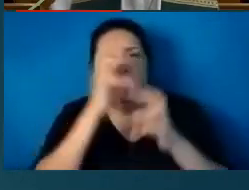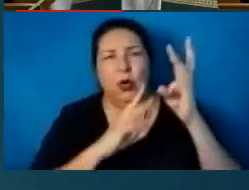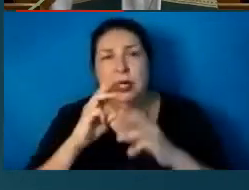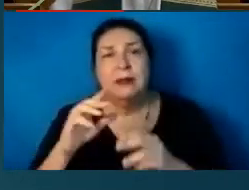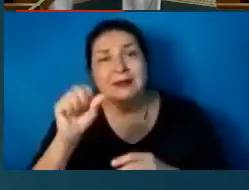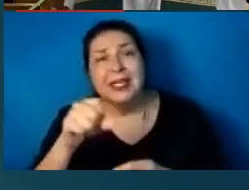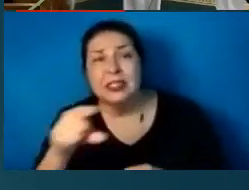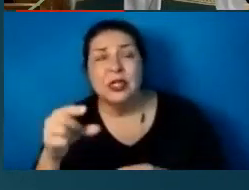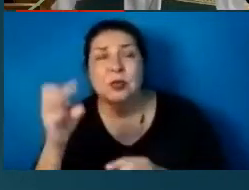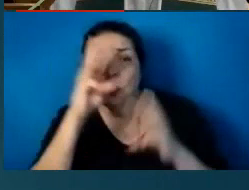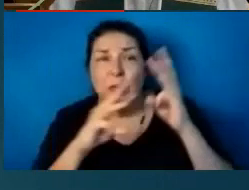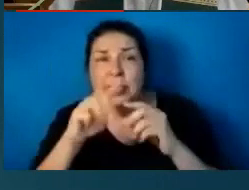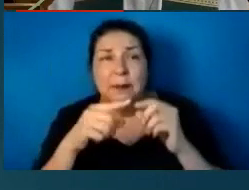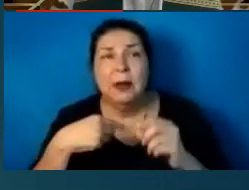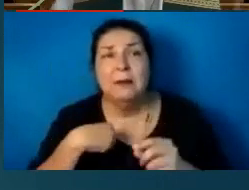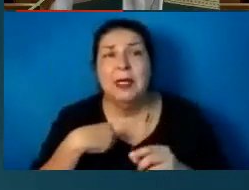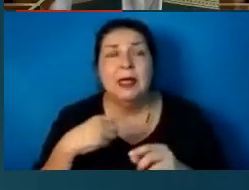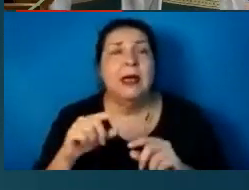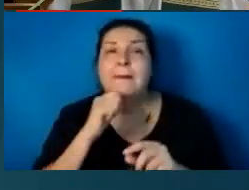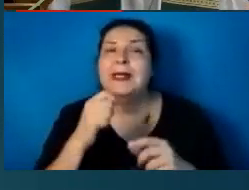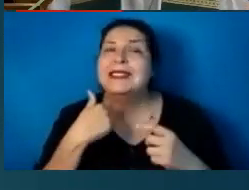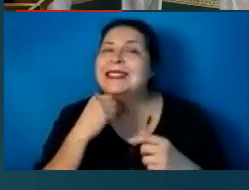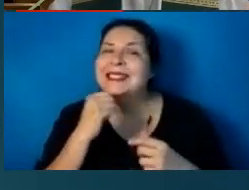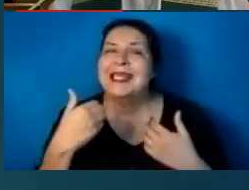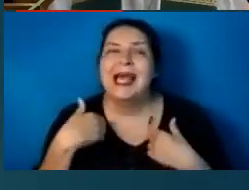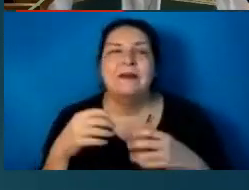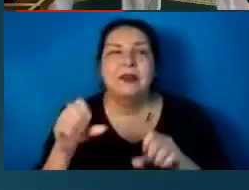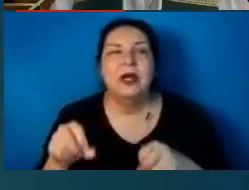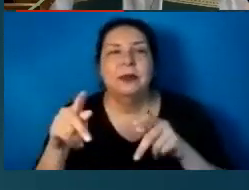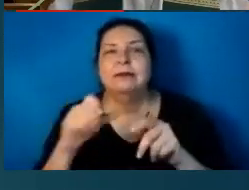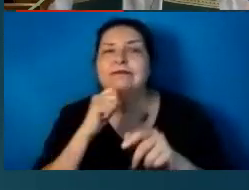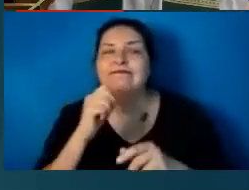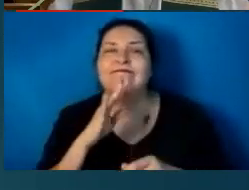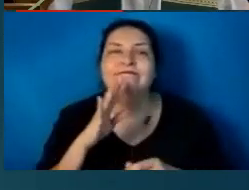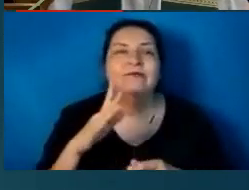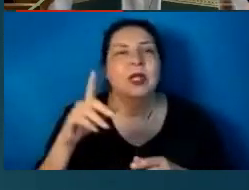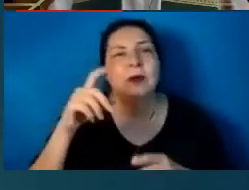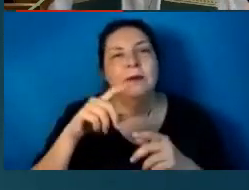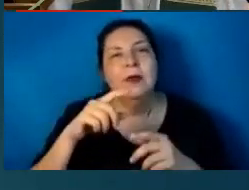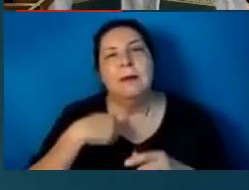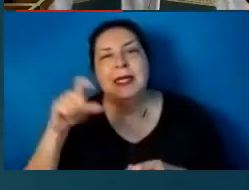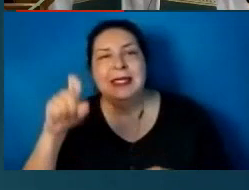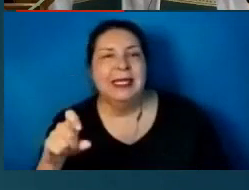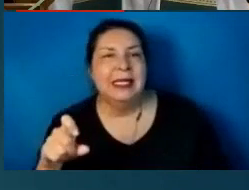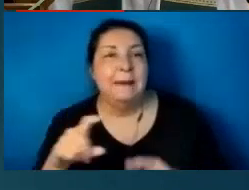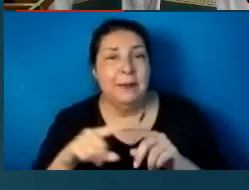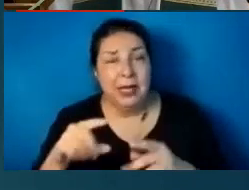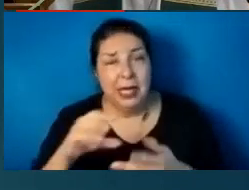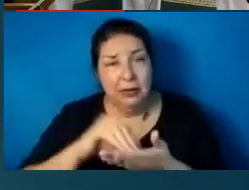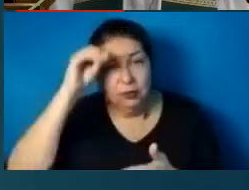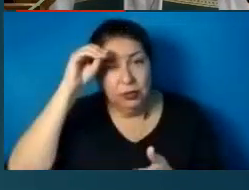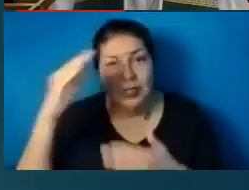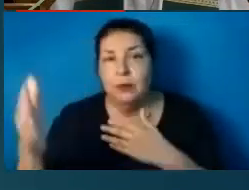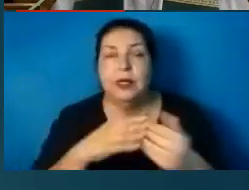had no opportunity. Not that I am speaking of being in need, for I have learned in whatever situation I am to